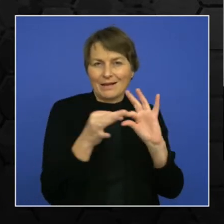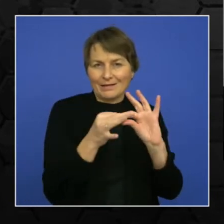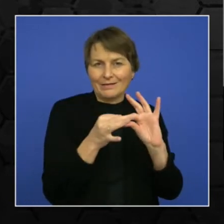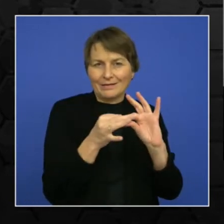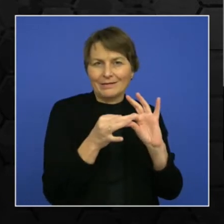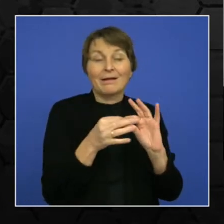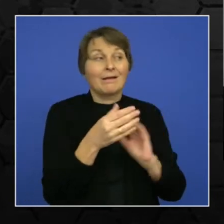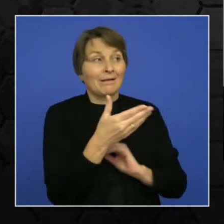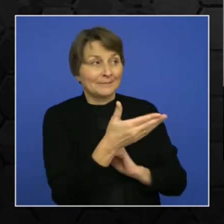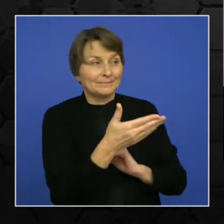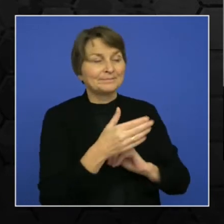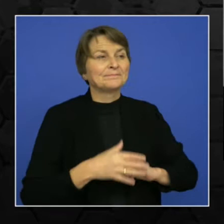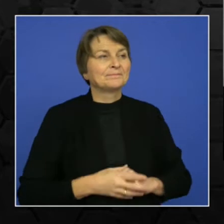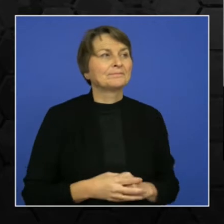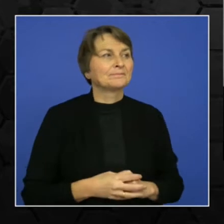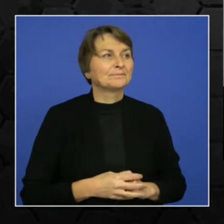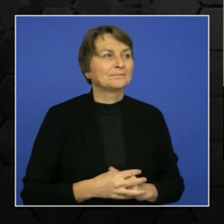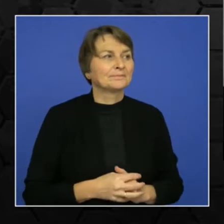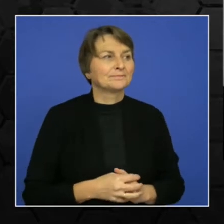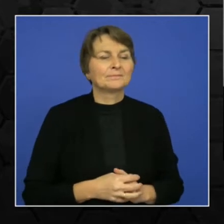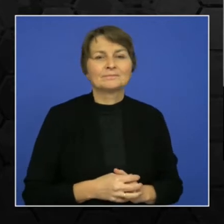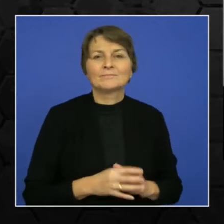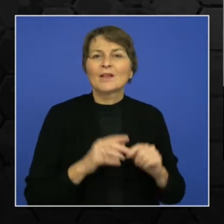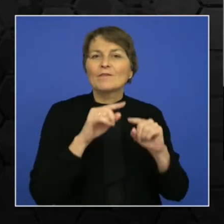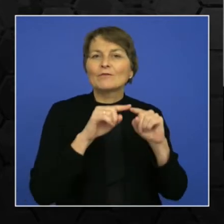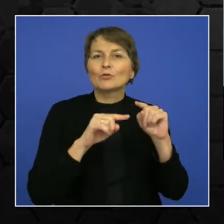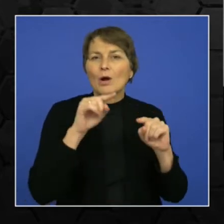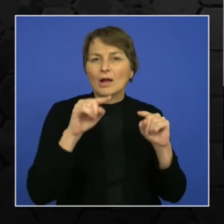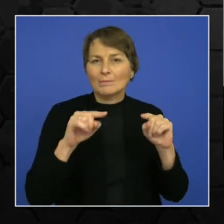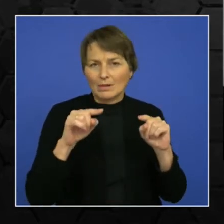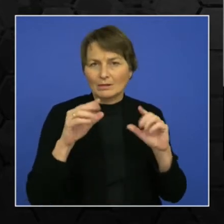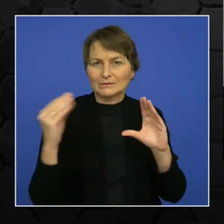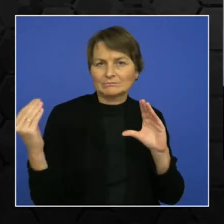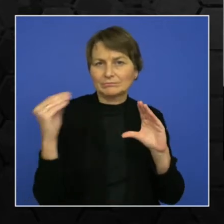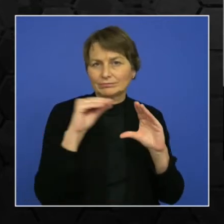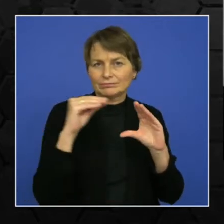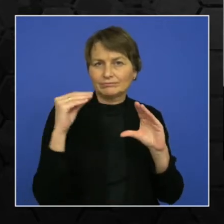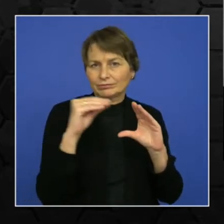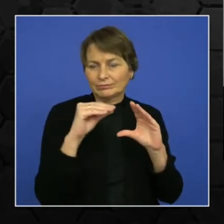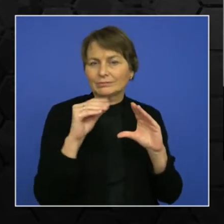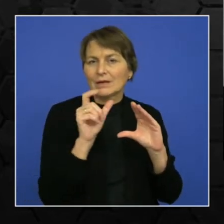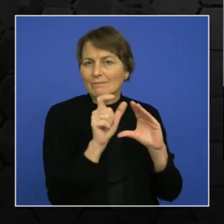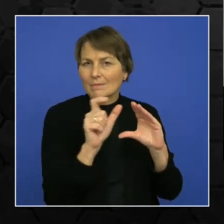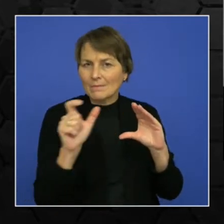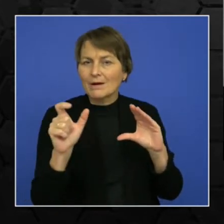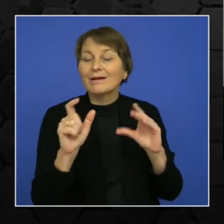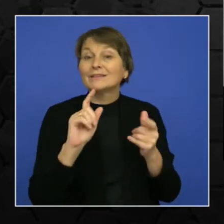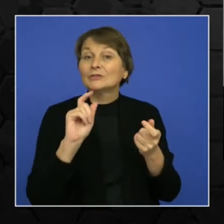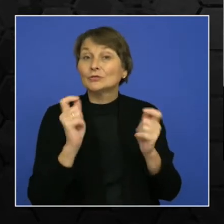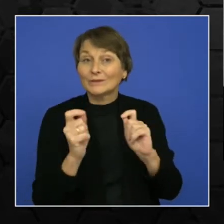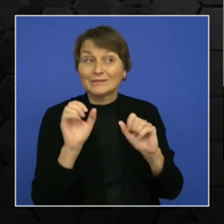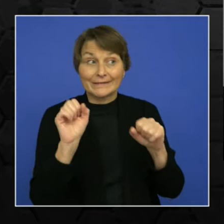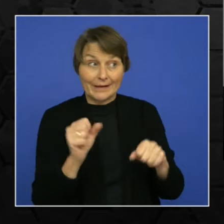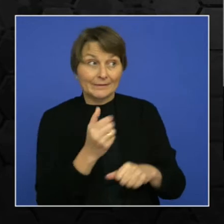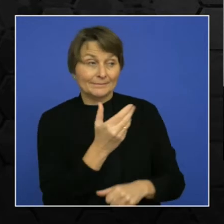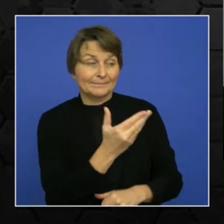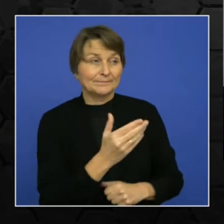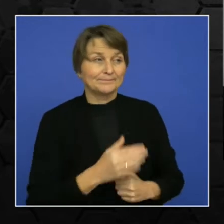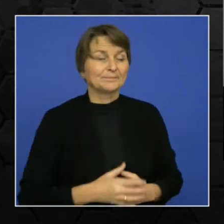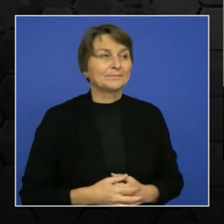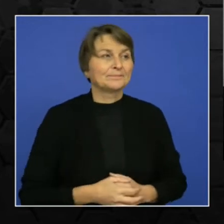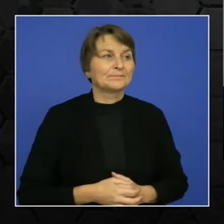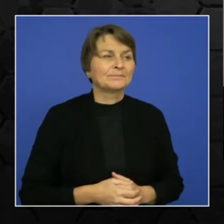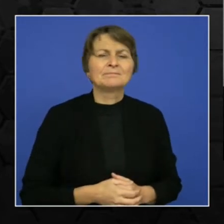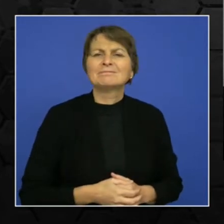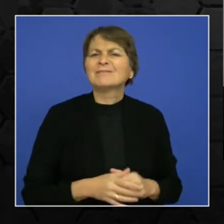given include my variables dot entity, and also the switch case statements. This is basically very similar to the switch